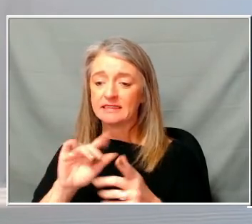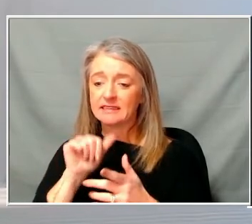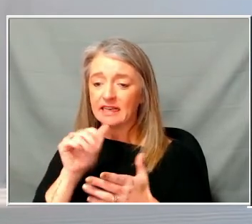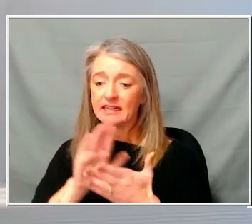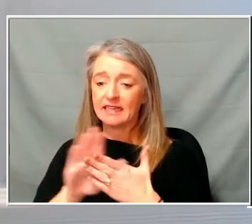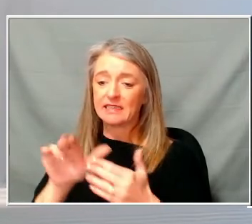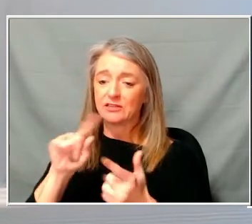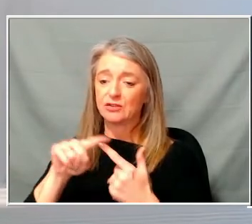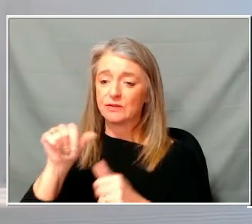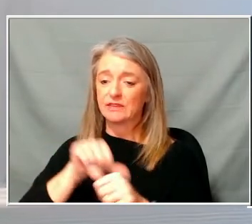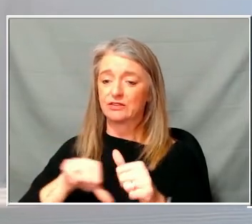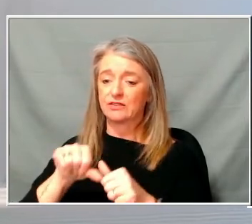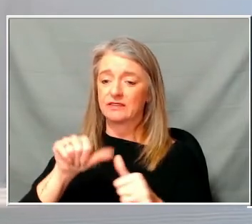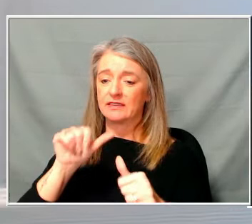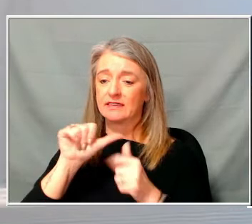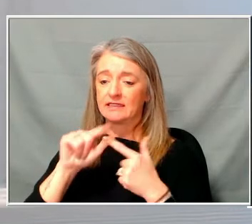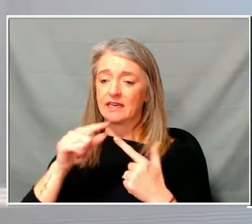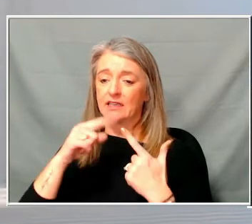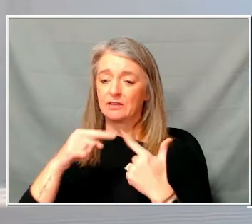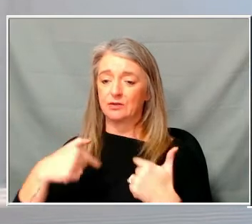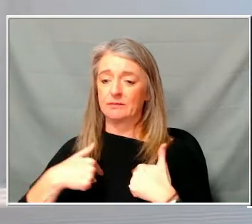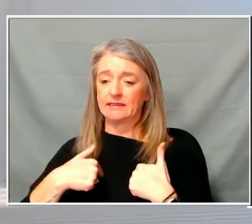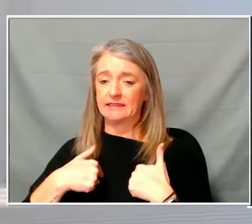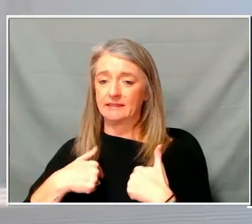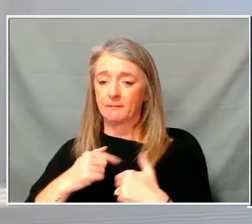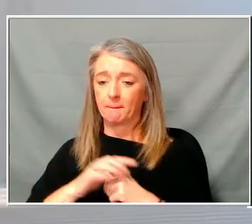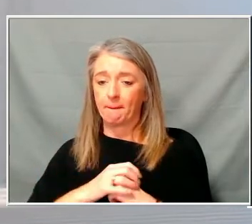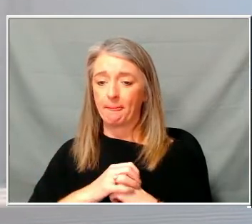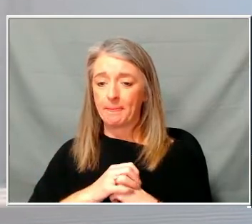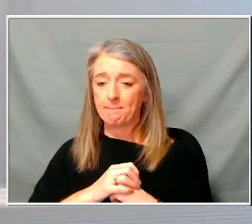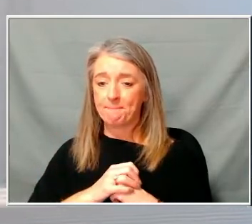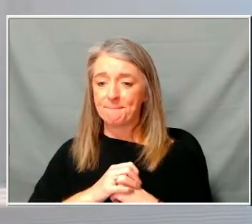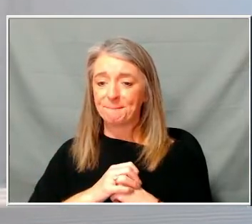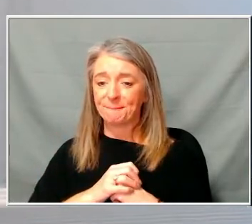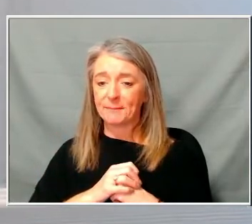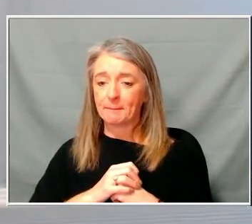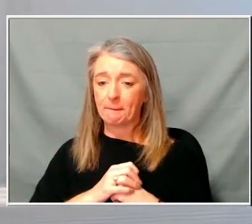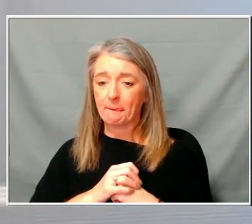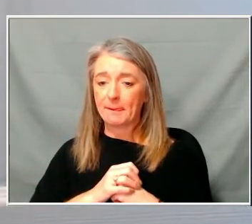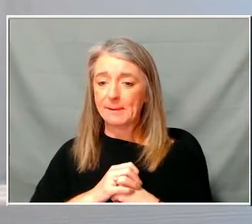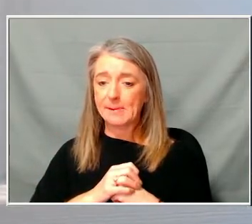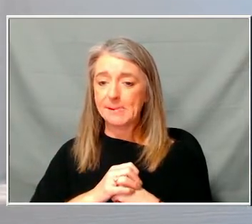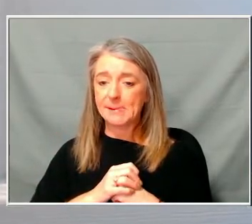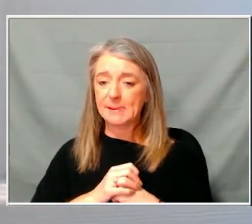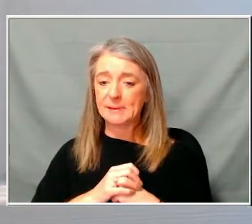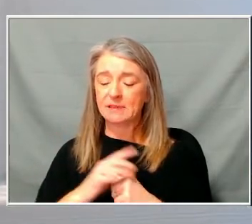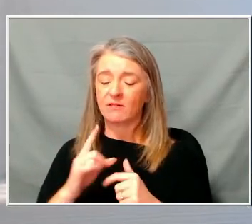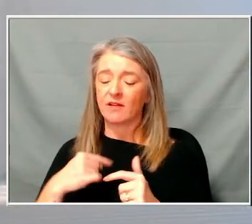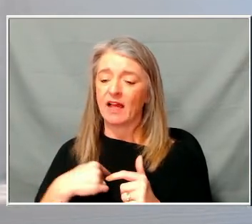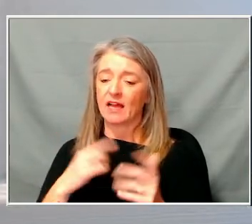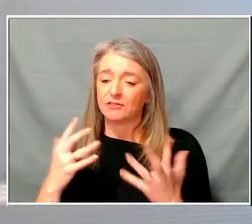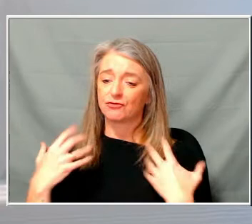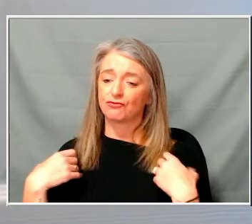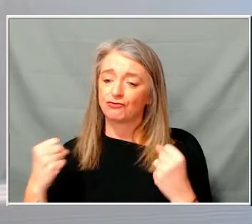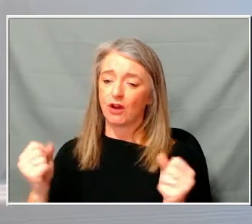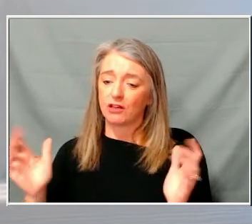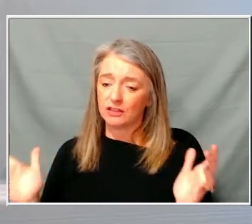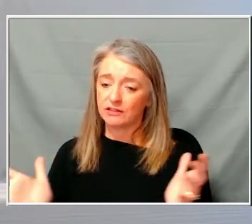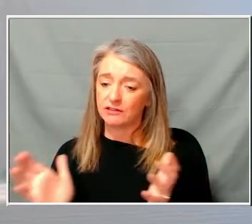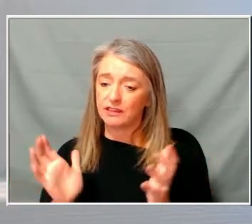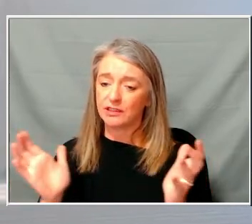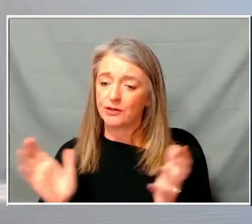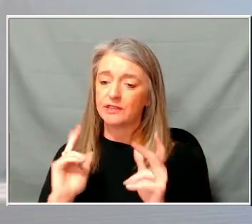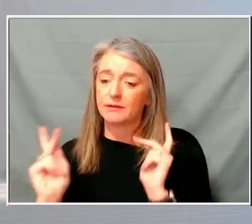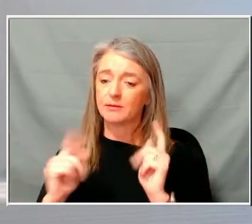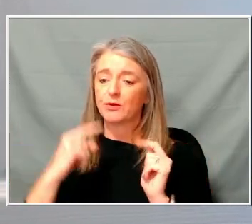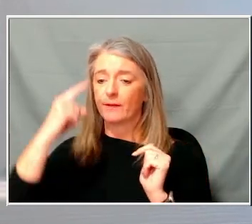each other and not to me. It's something that I would strongly encourage people